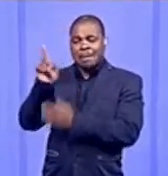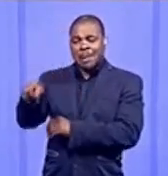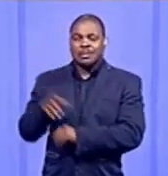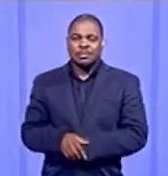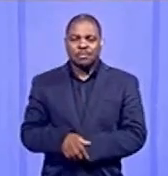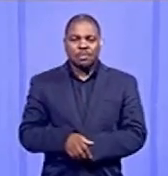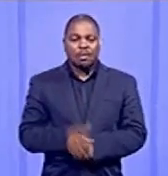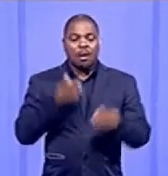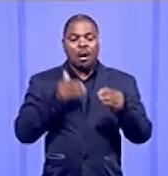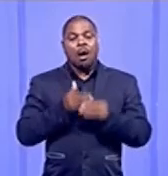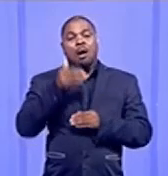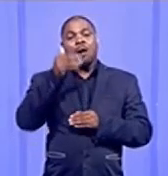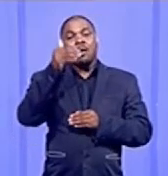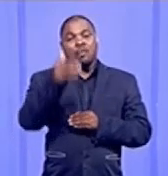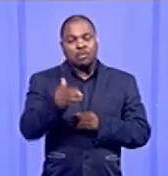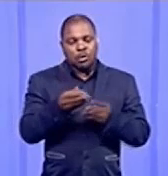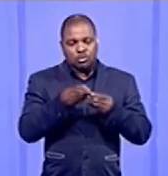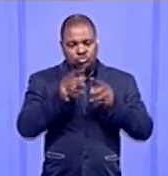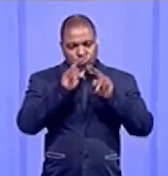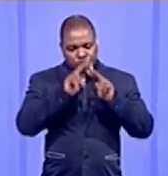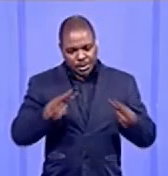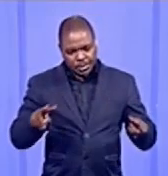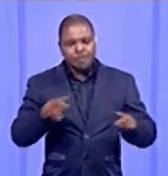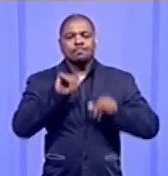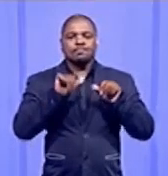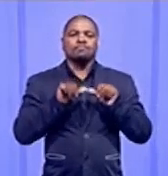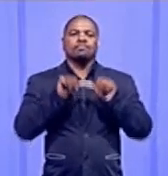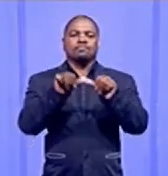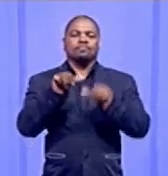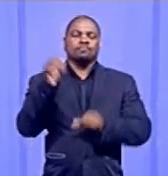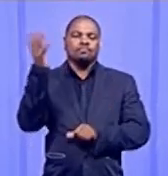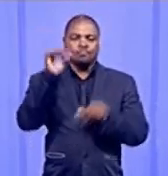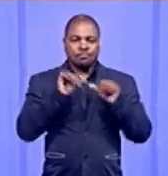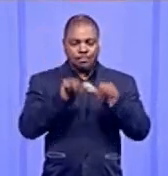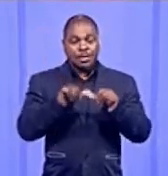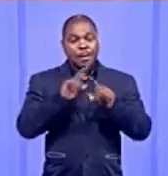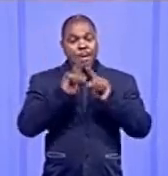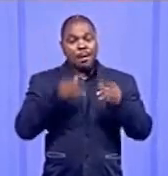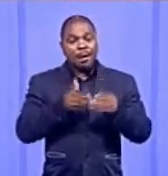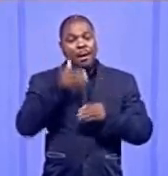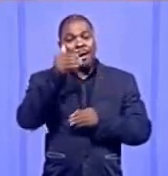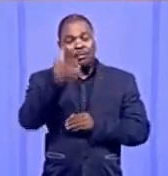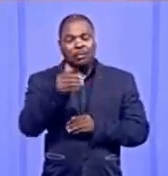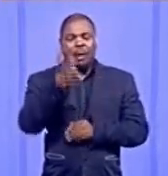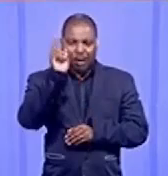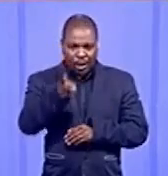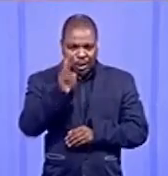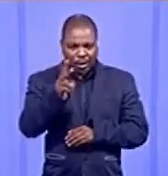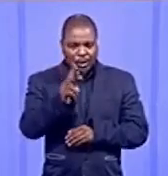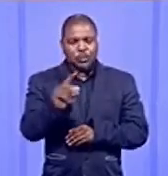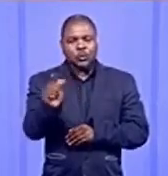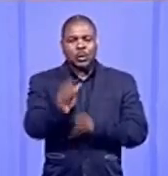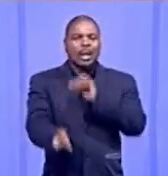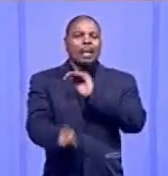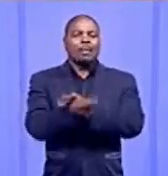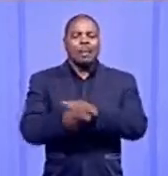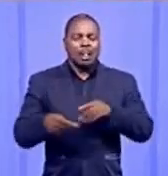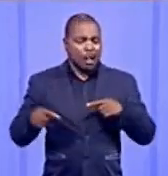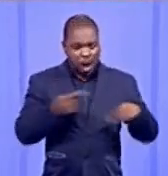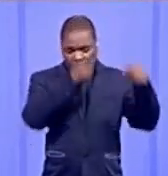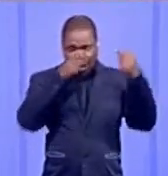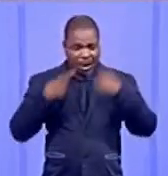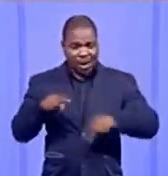Metsotso ka mora moo hwa khutsa mme ha ba le tswelo pele empa ka mora nako e seng kae merusu ya qala hape